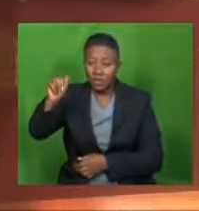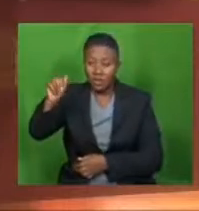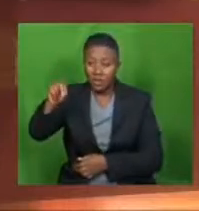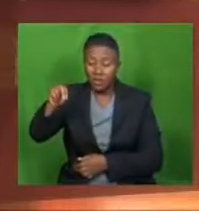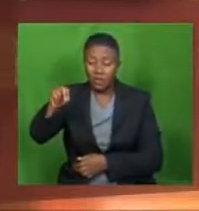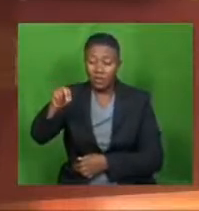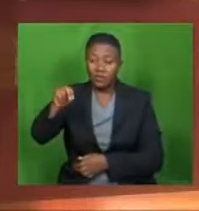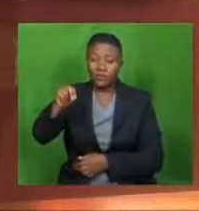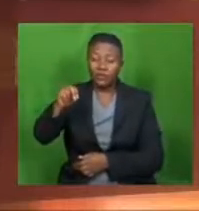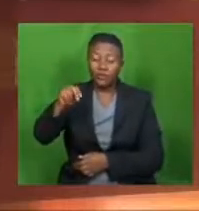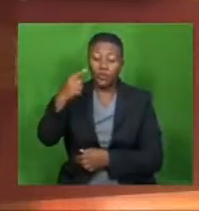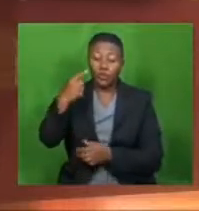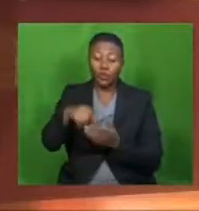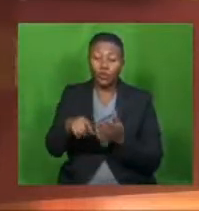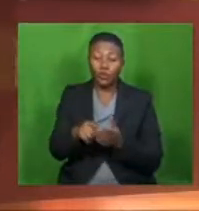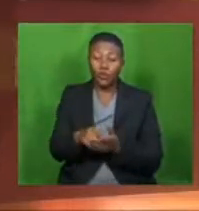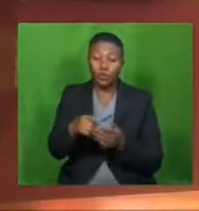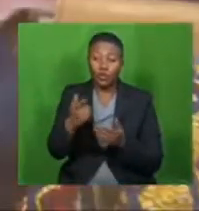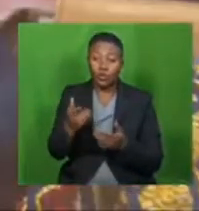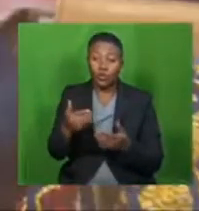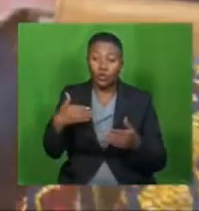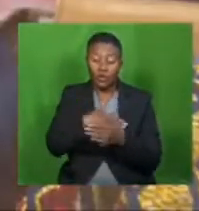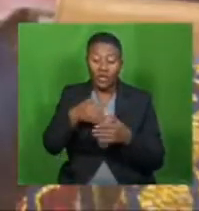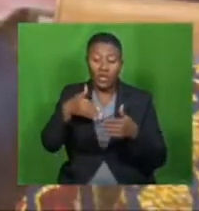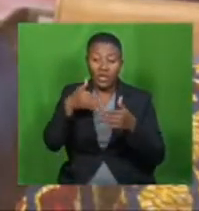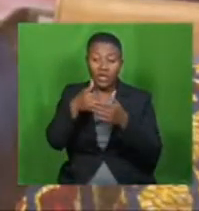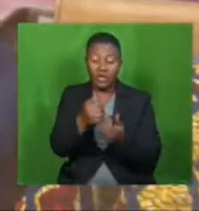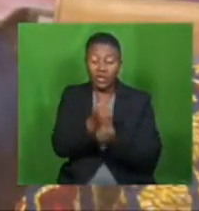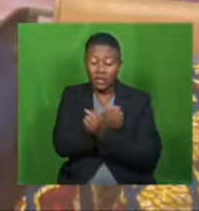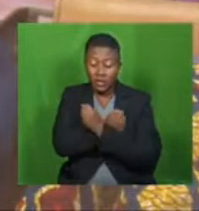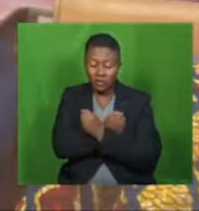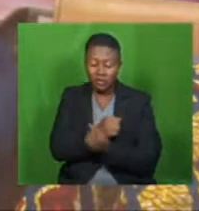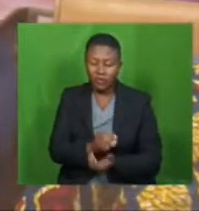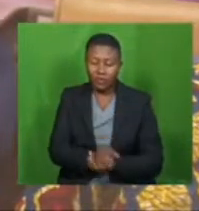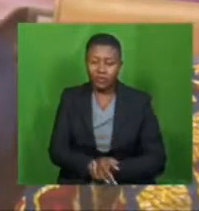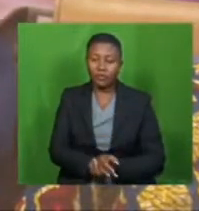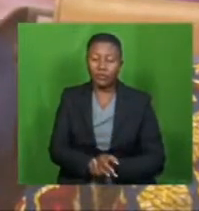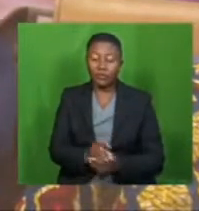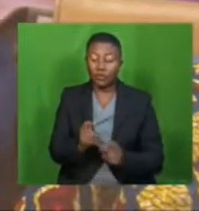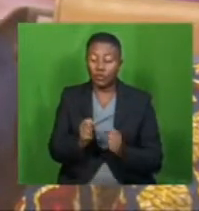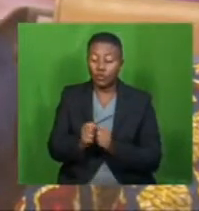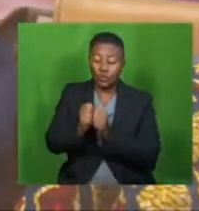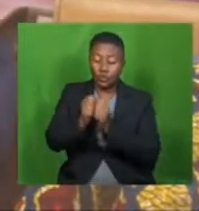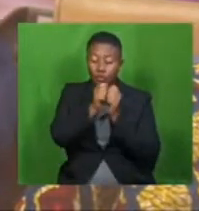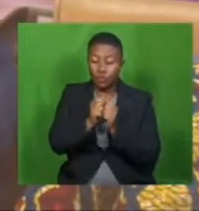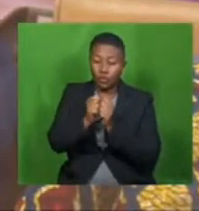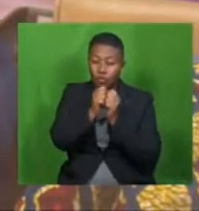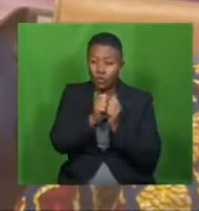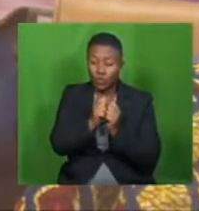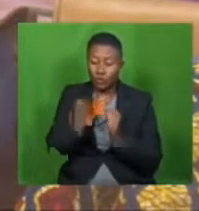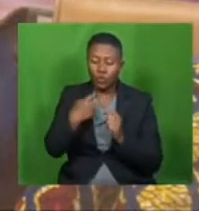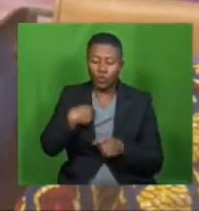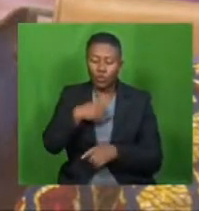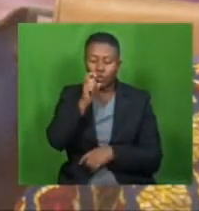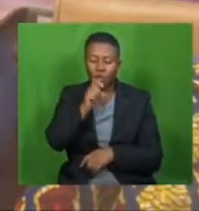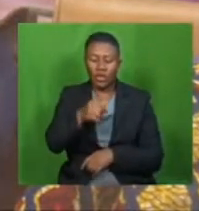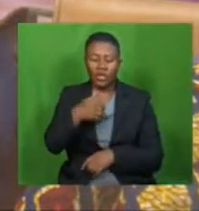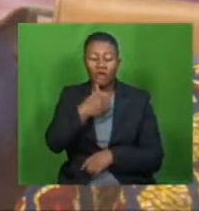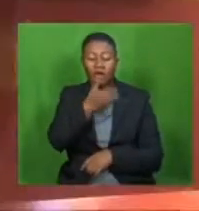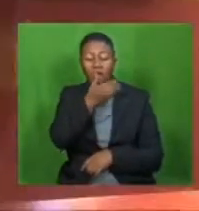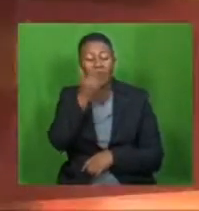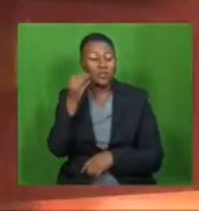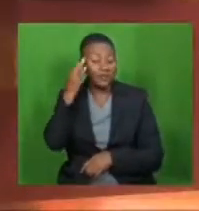he referred to as, quote, the fierce urgency of now, end quote. Together, let us build a greener future.